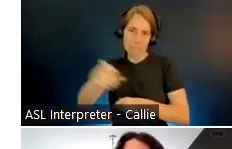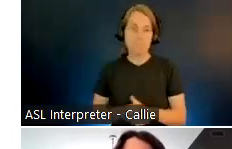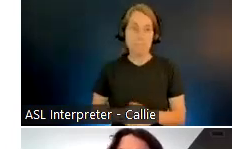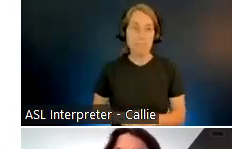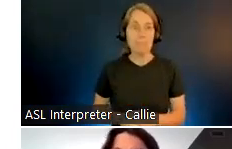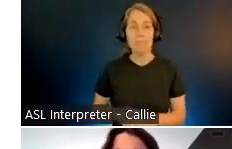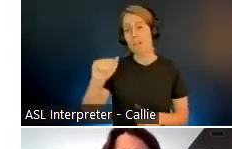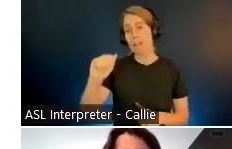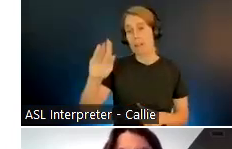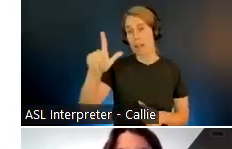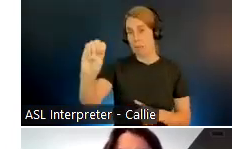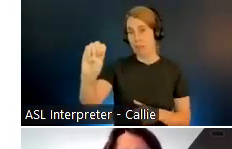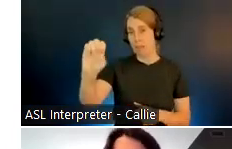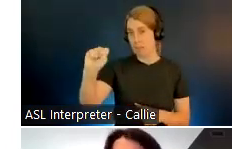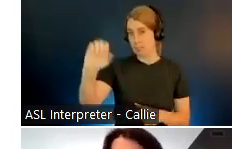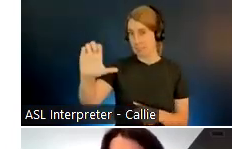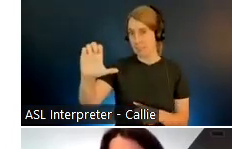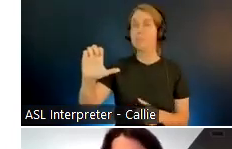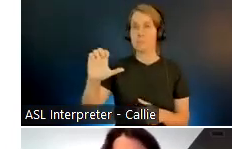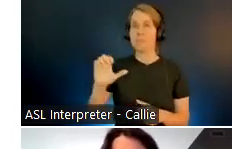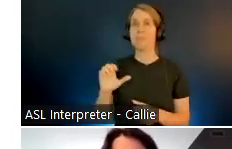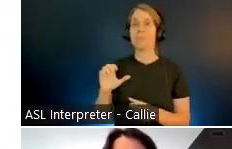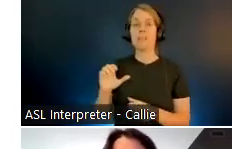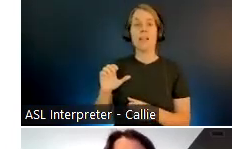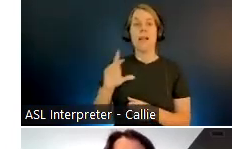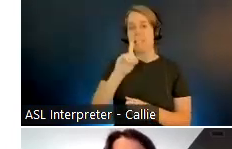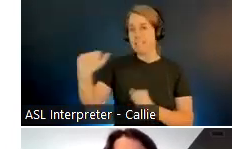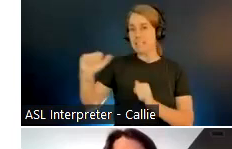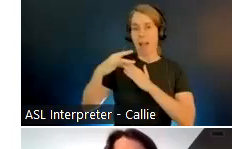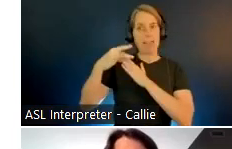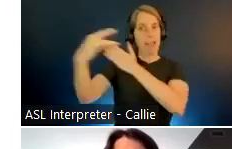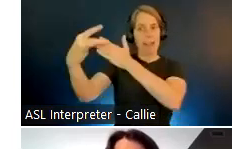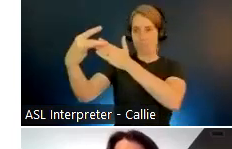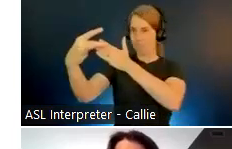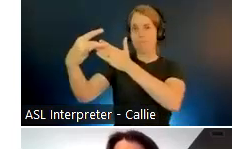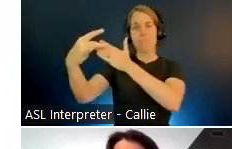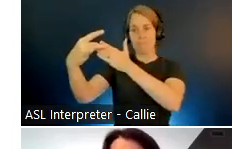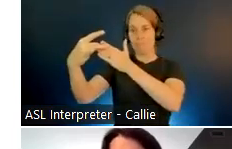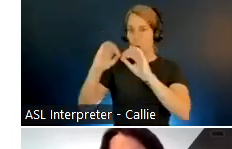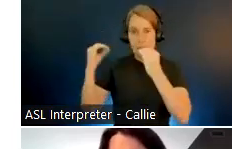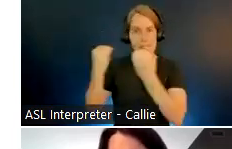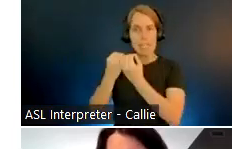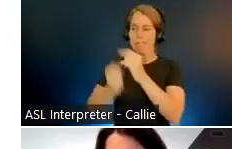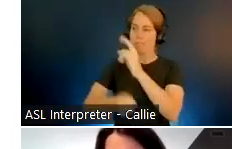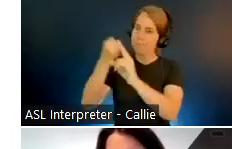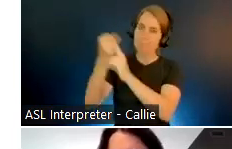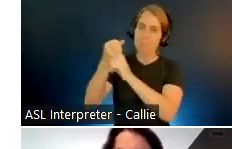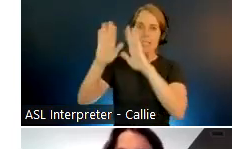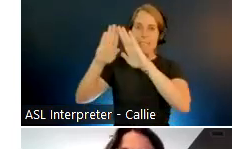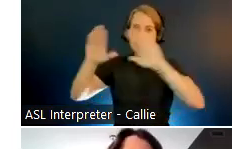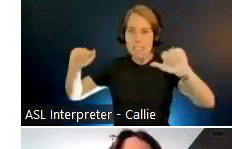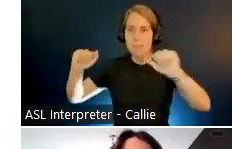South Carolina, we are a disability-led organization transforming systems, communities, and